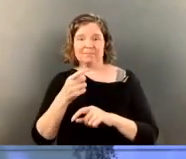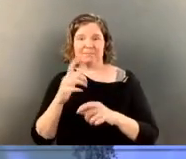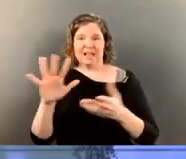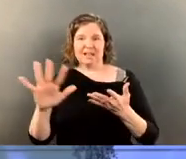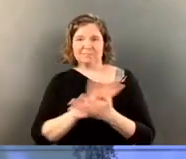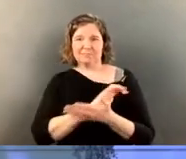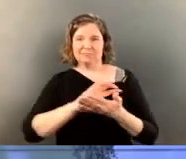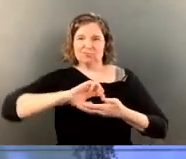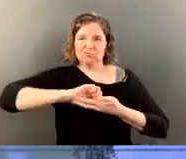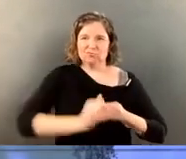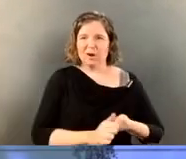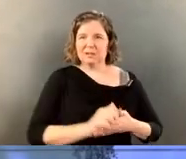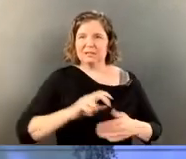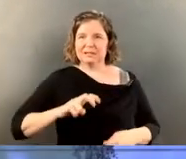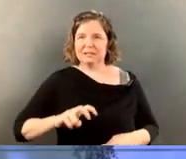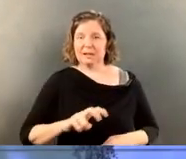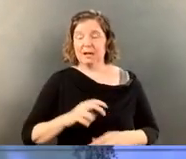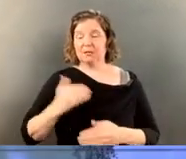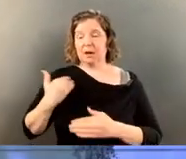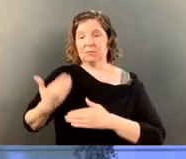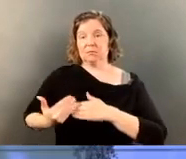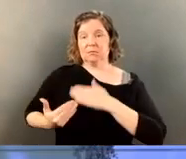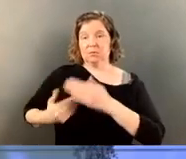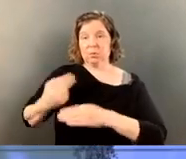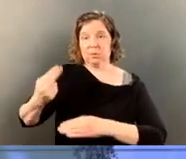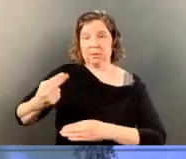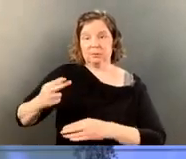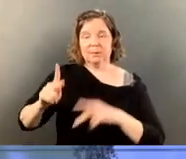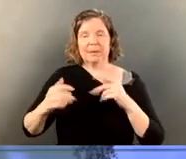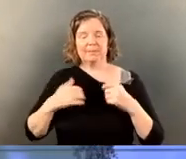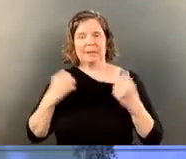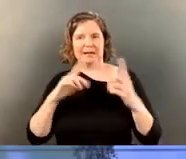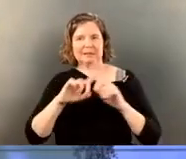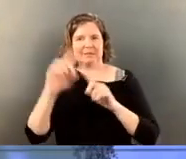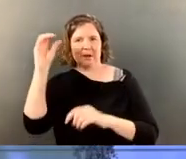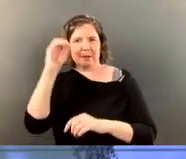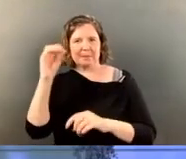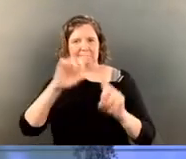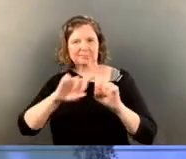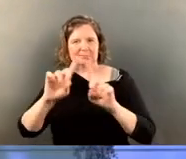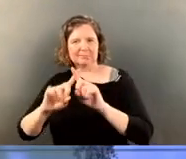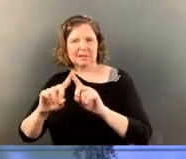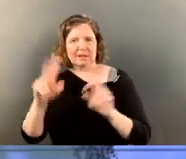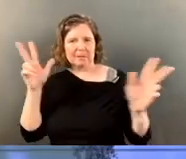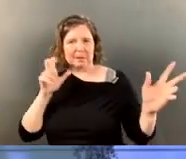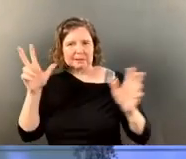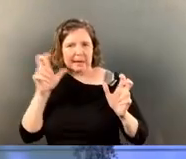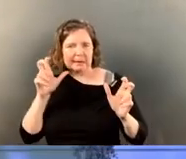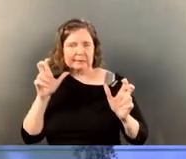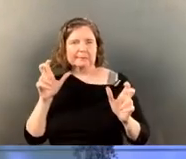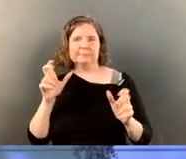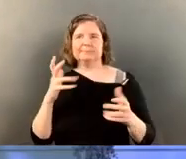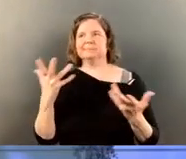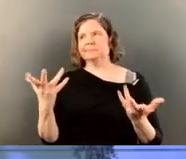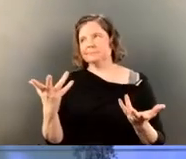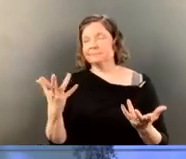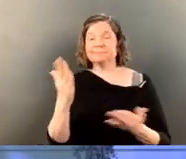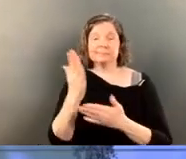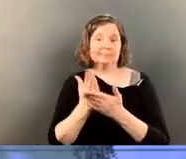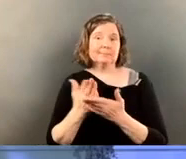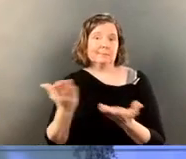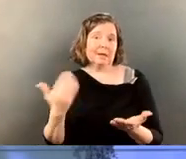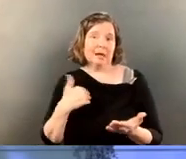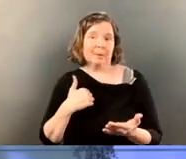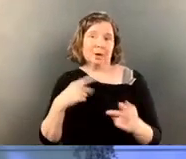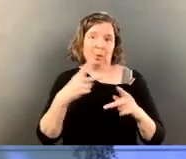crusher. Now, down through history, people have had a lot of different opinions about Satan, right? About the devil. Some of them